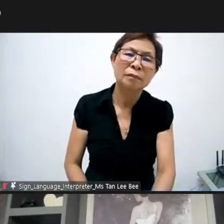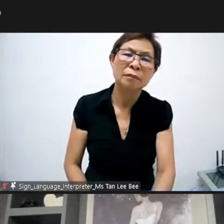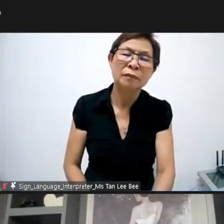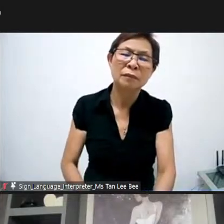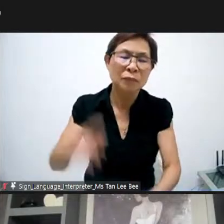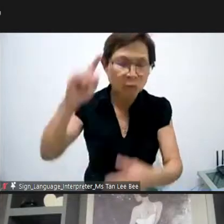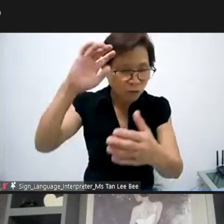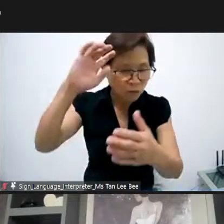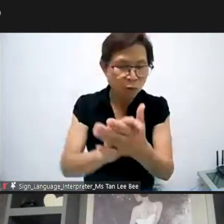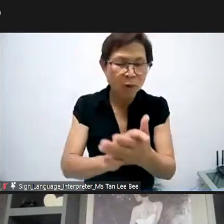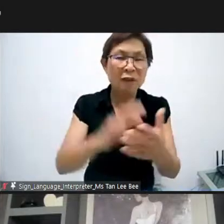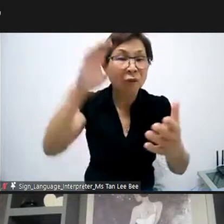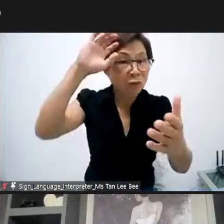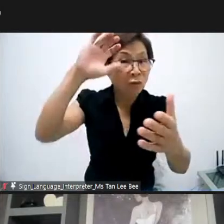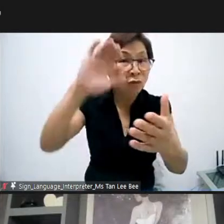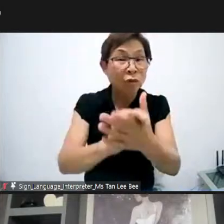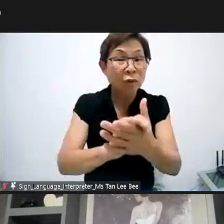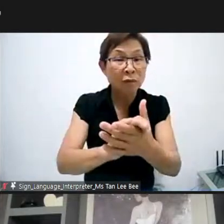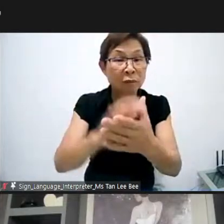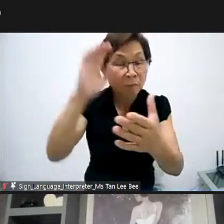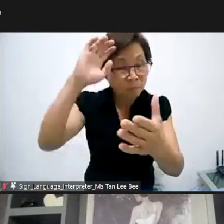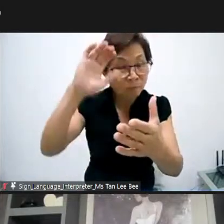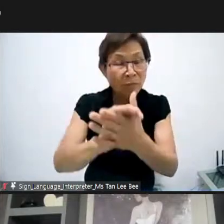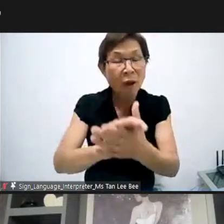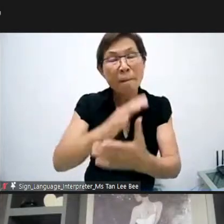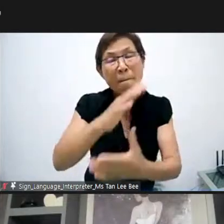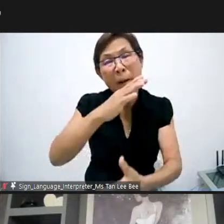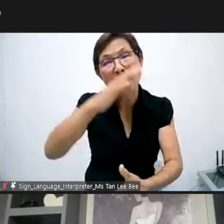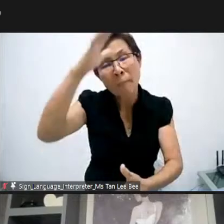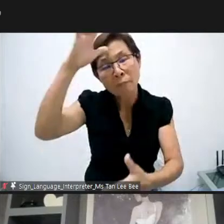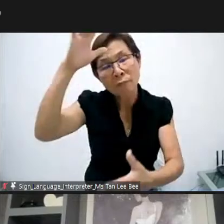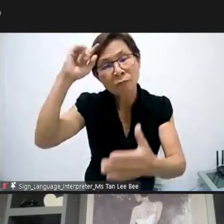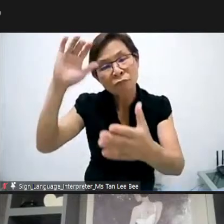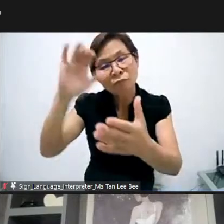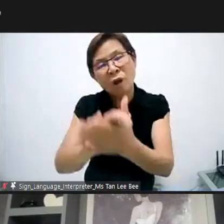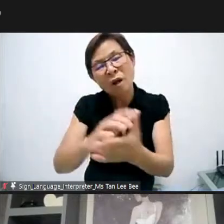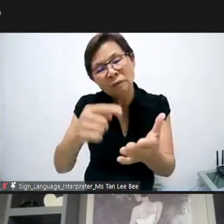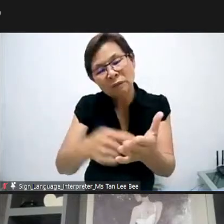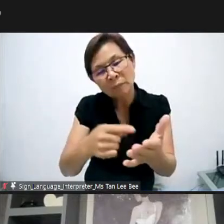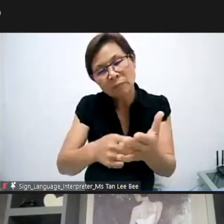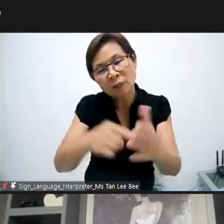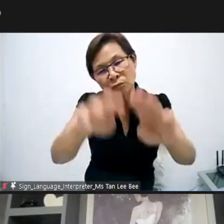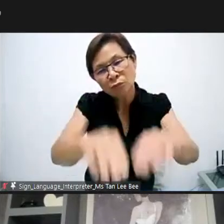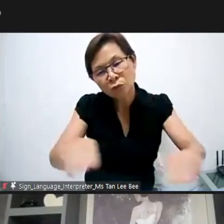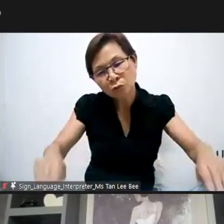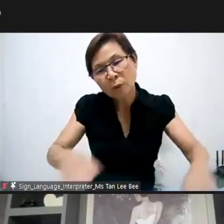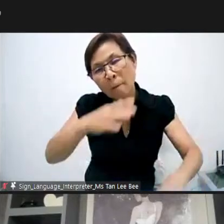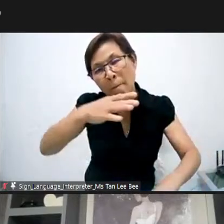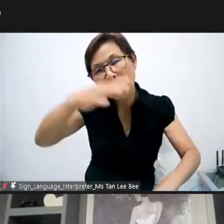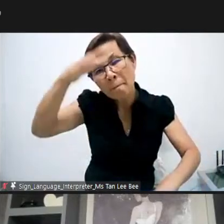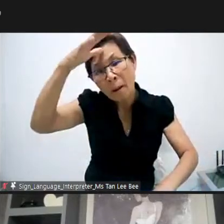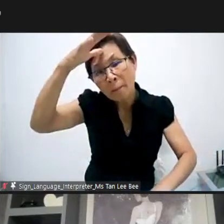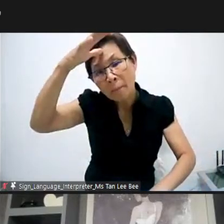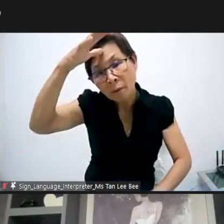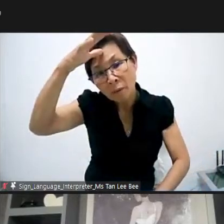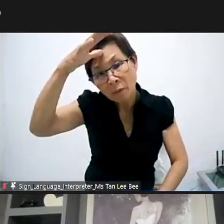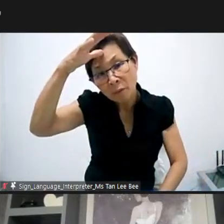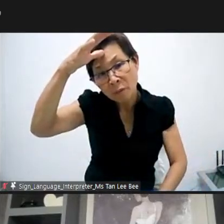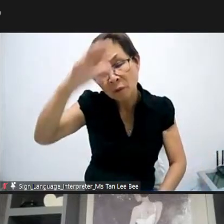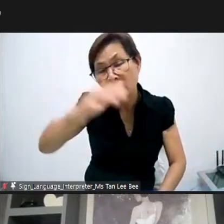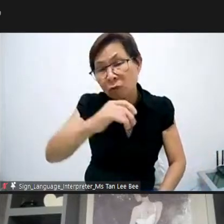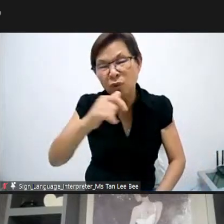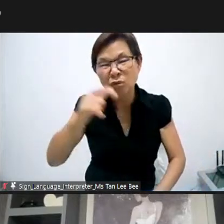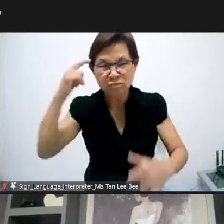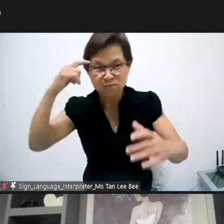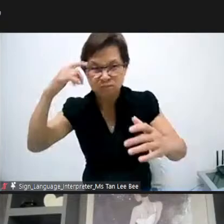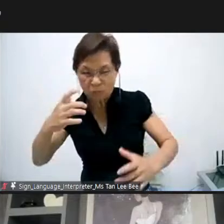trust or confidence by parents. Sometimes our student parents, they don't have any